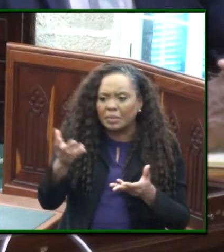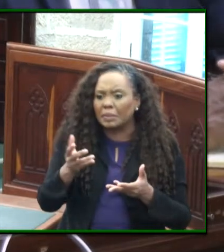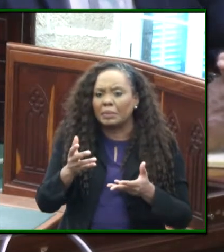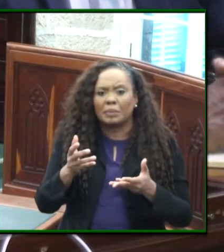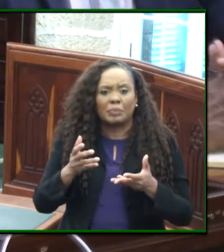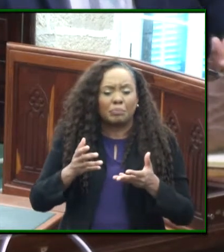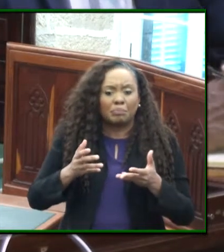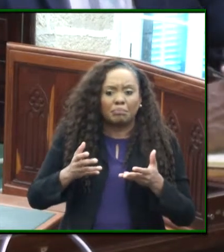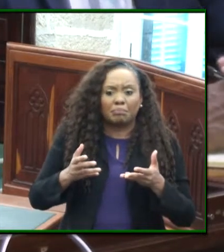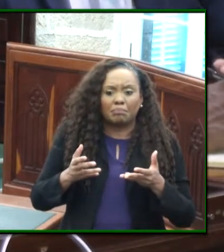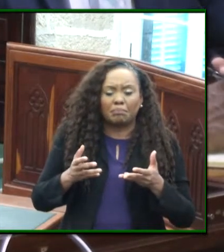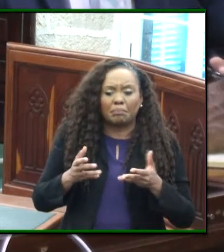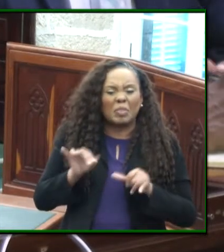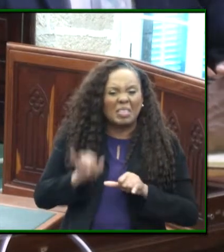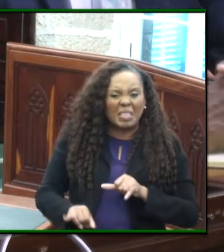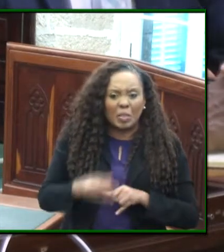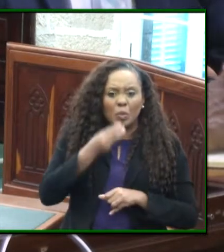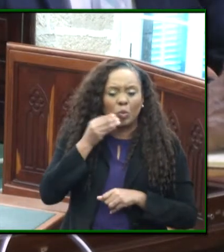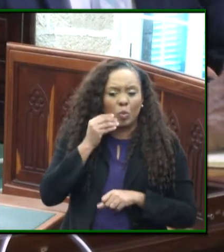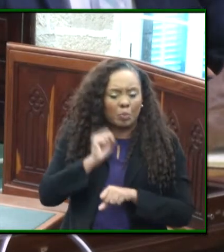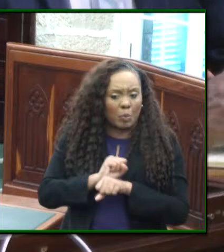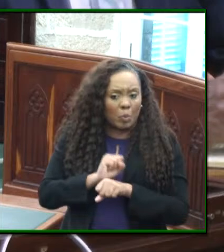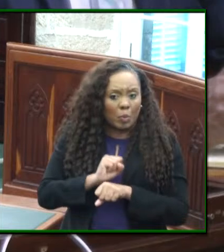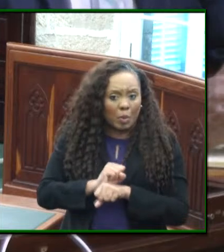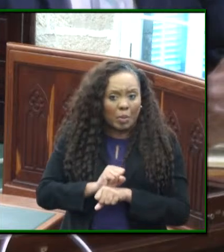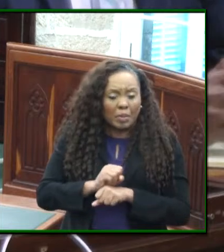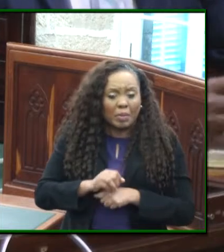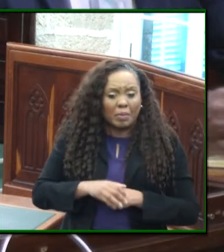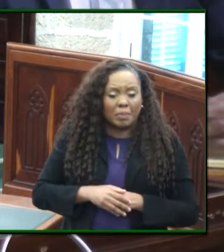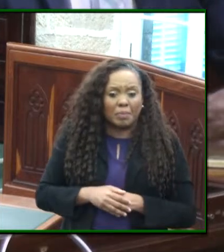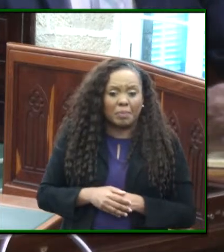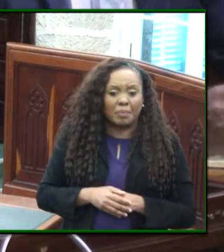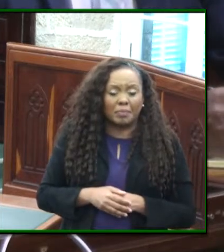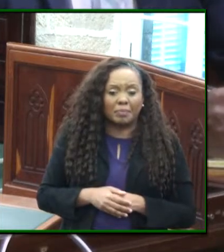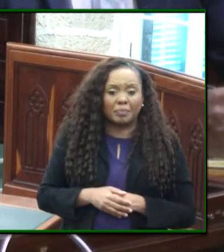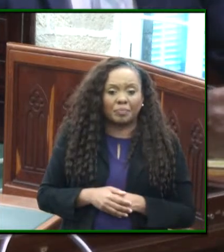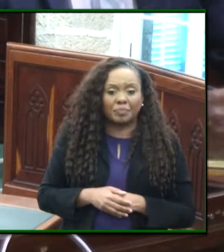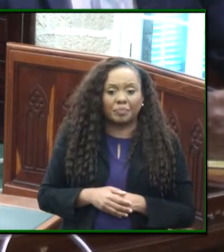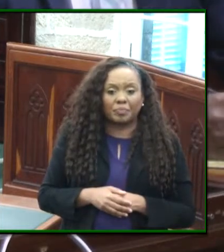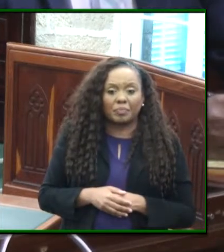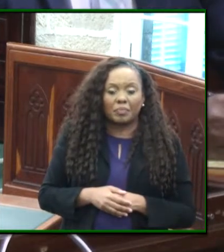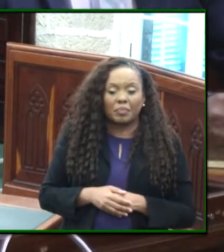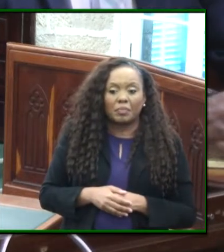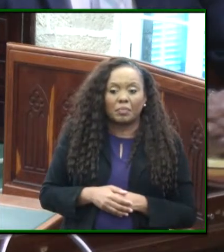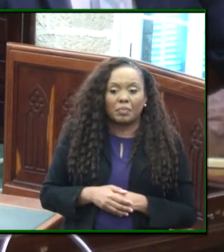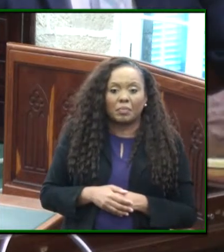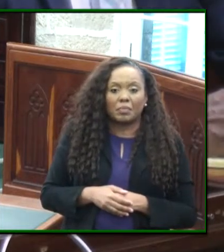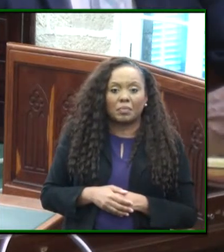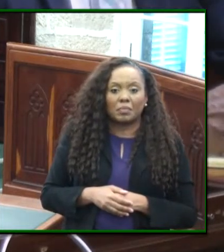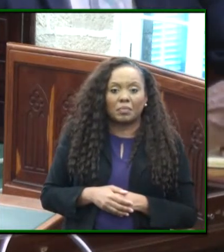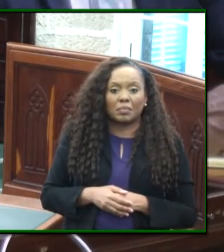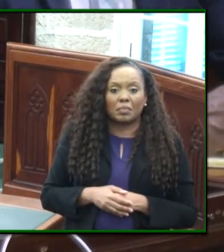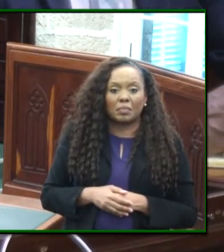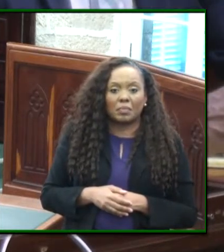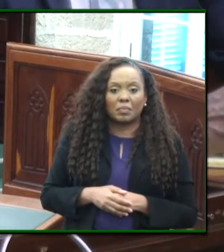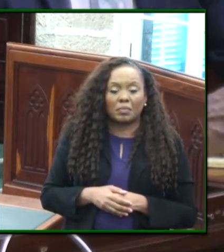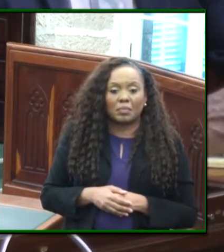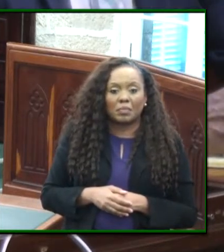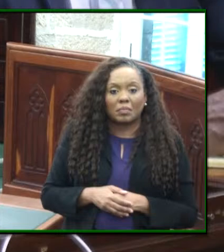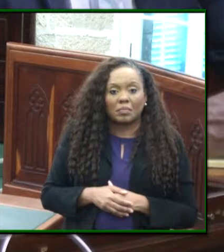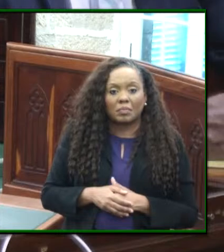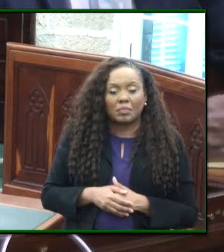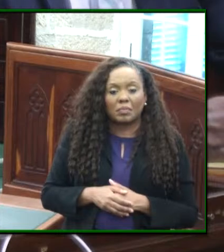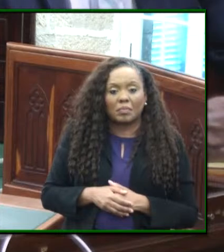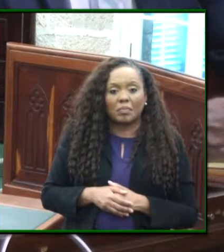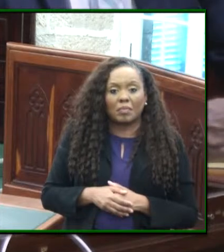And the idea was that we would provide as